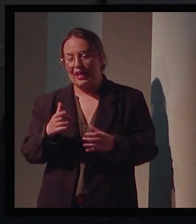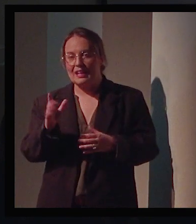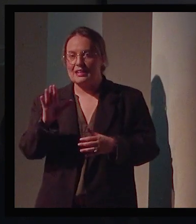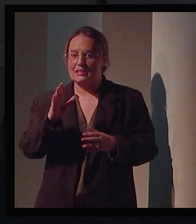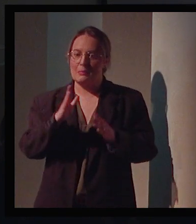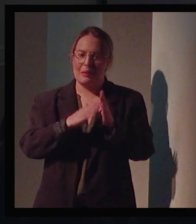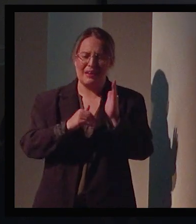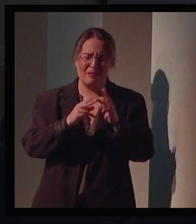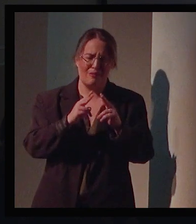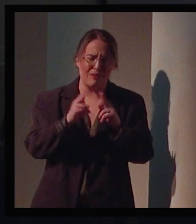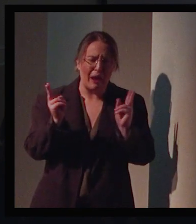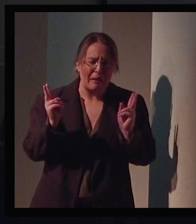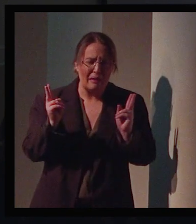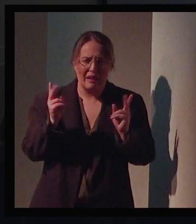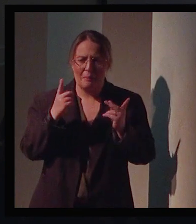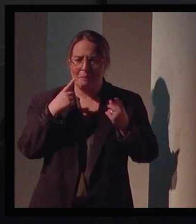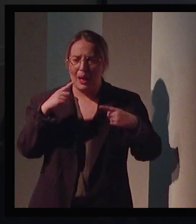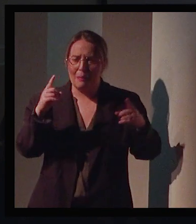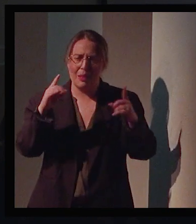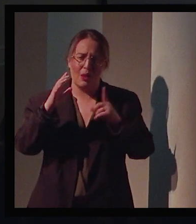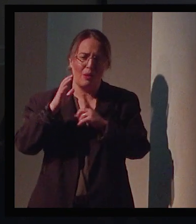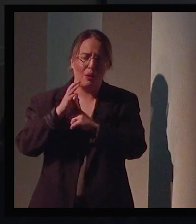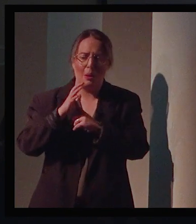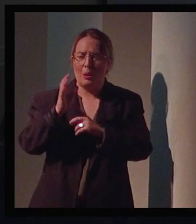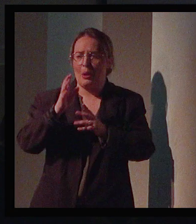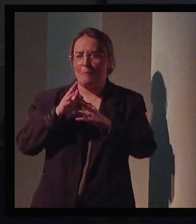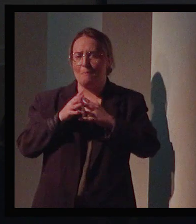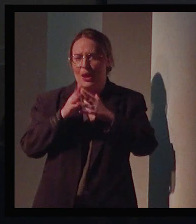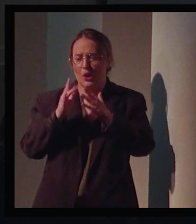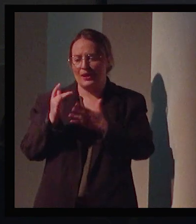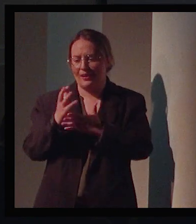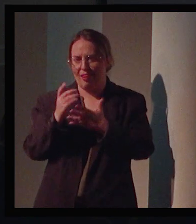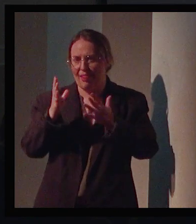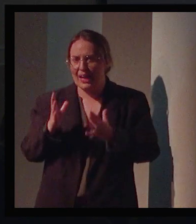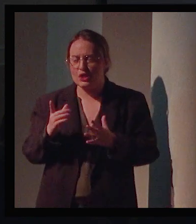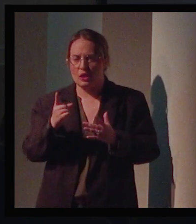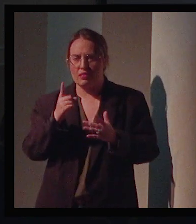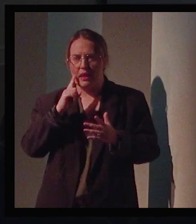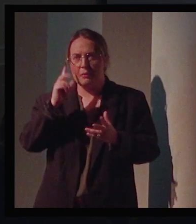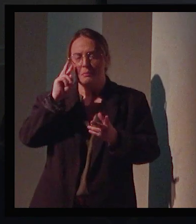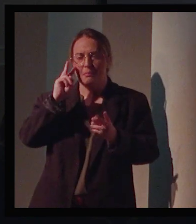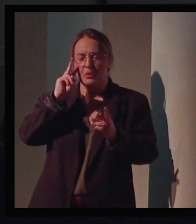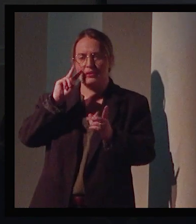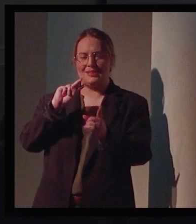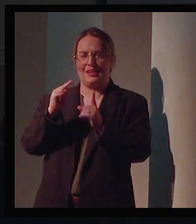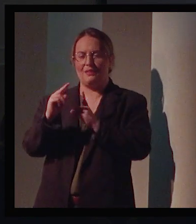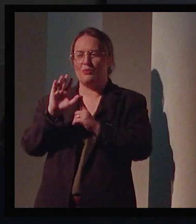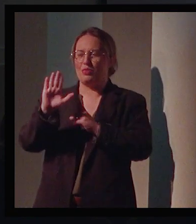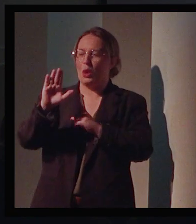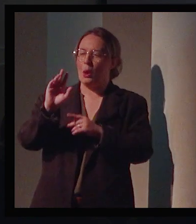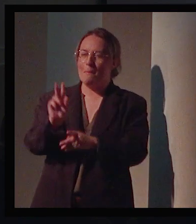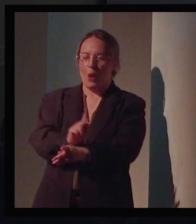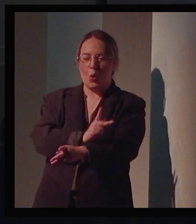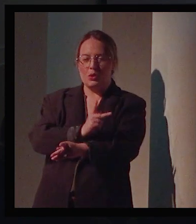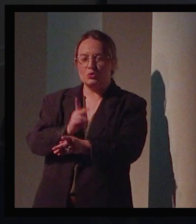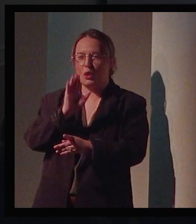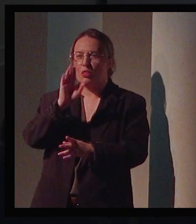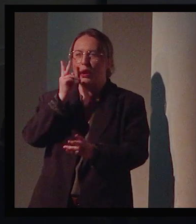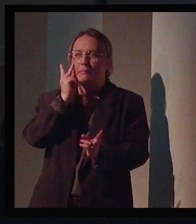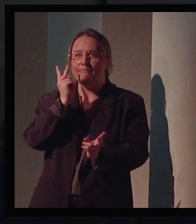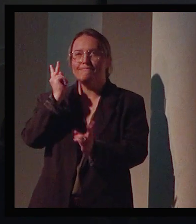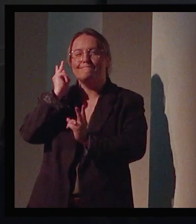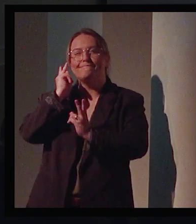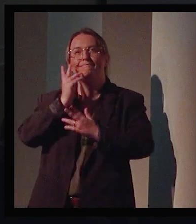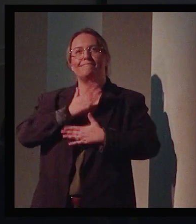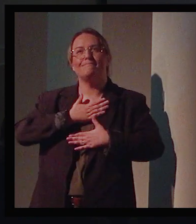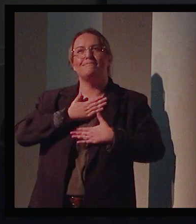with American collectors who appreciated what they perceived as their poetry and nostalgia, and they were reassured